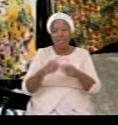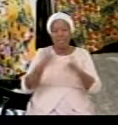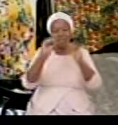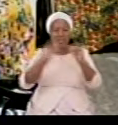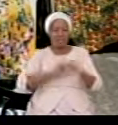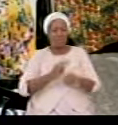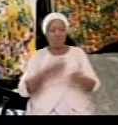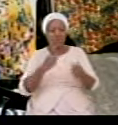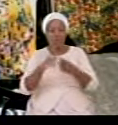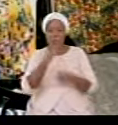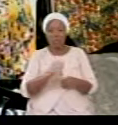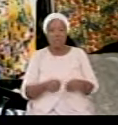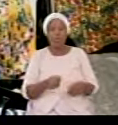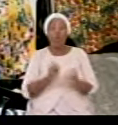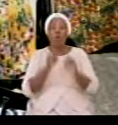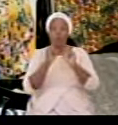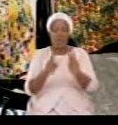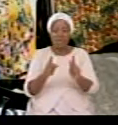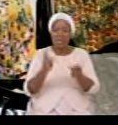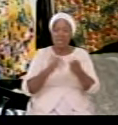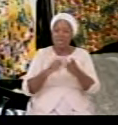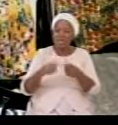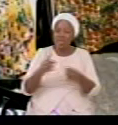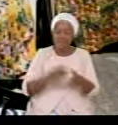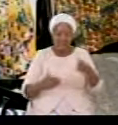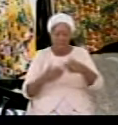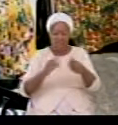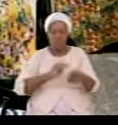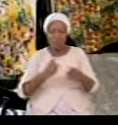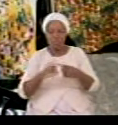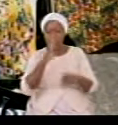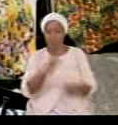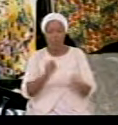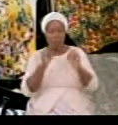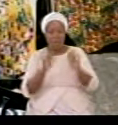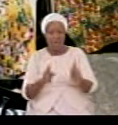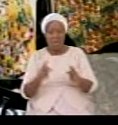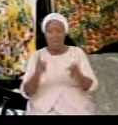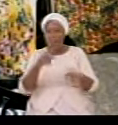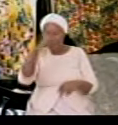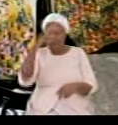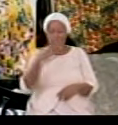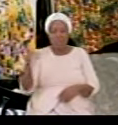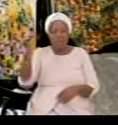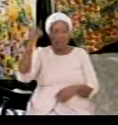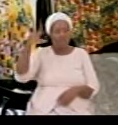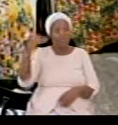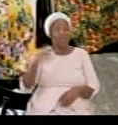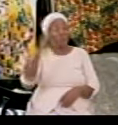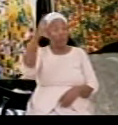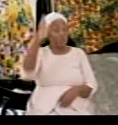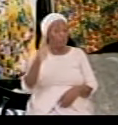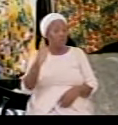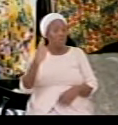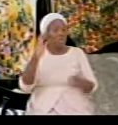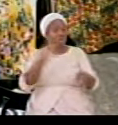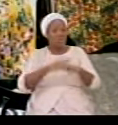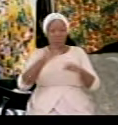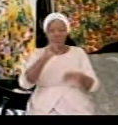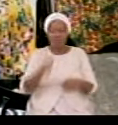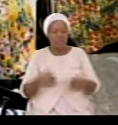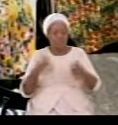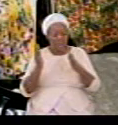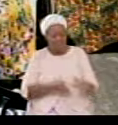be upright. And it leads us to be upright. Because the grace of God does not